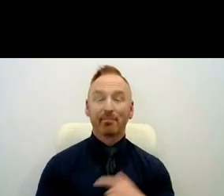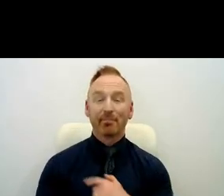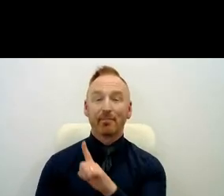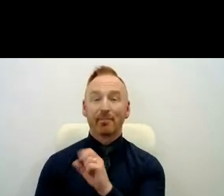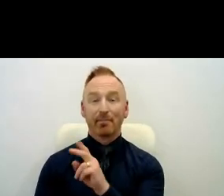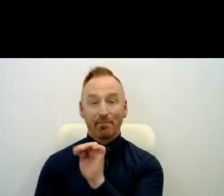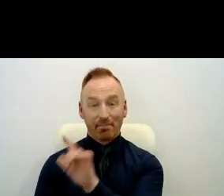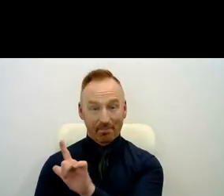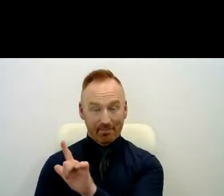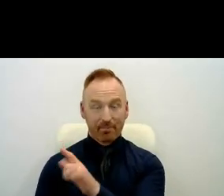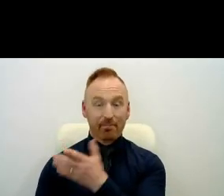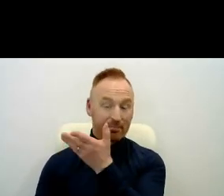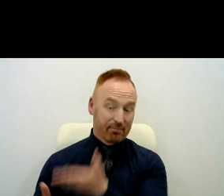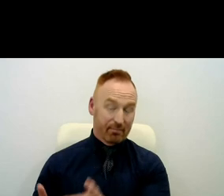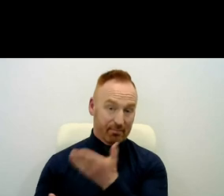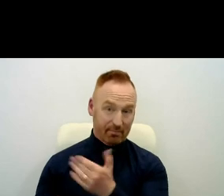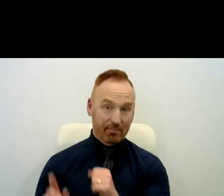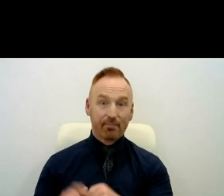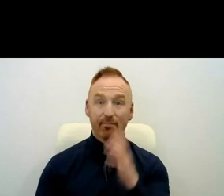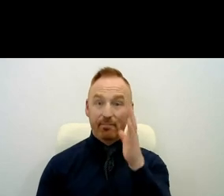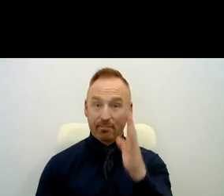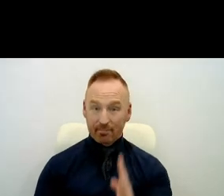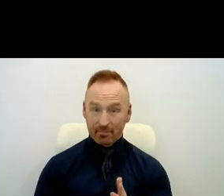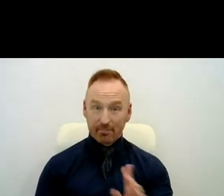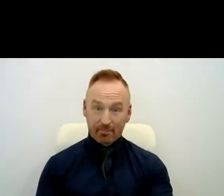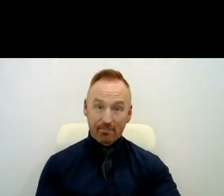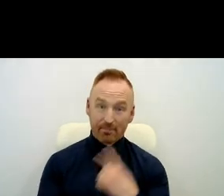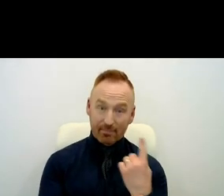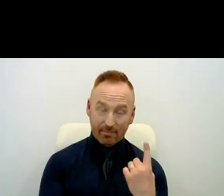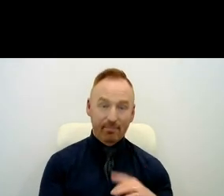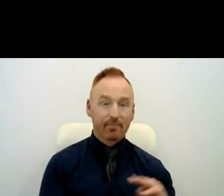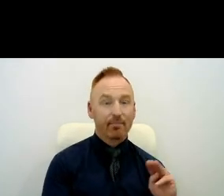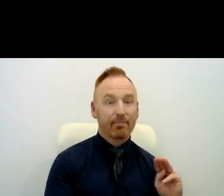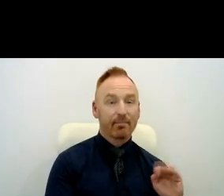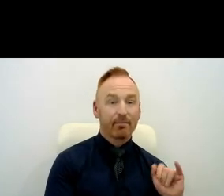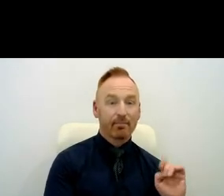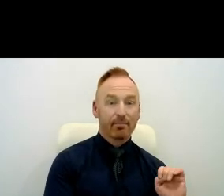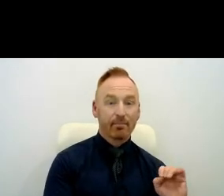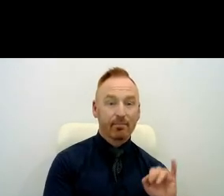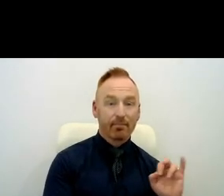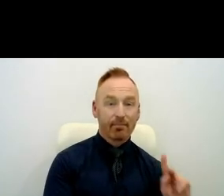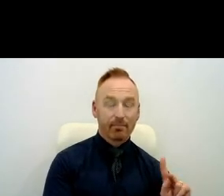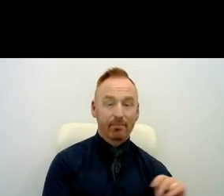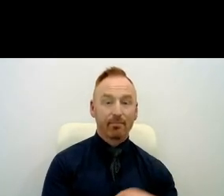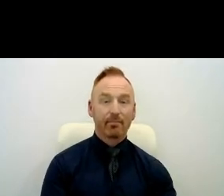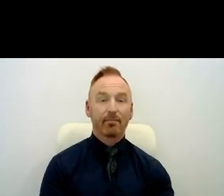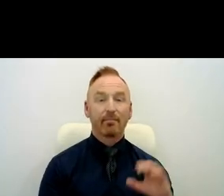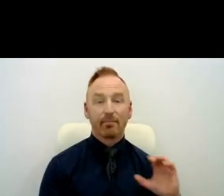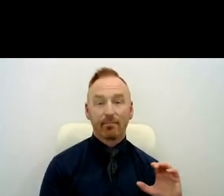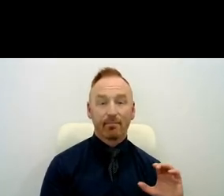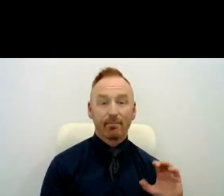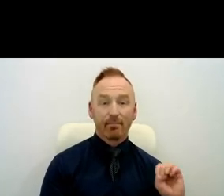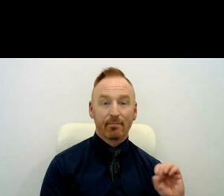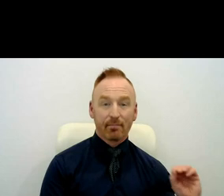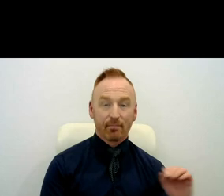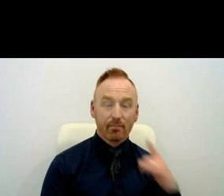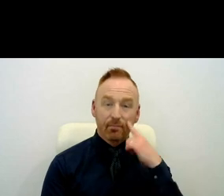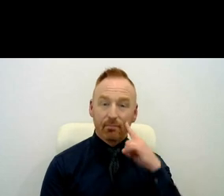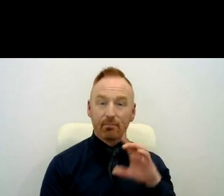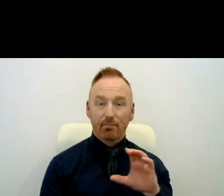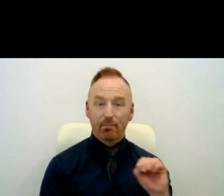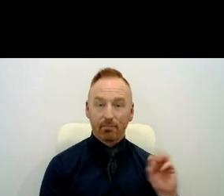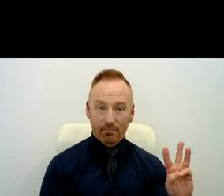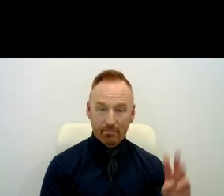to Laurelle and her keynote speech today is Mike Jack, the Chief Administrative Officer for the